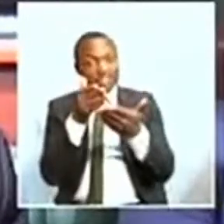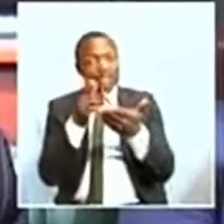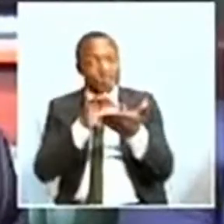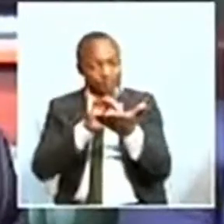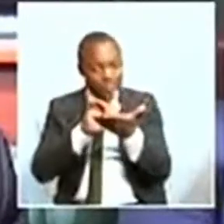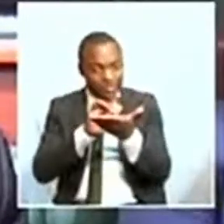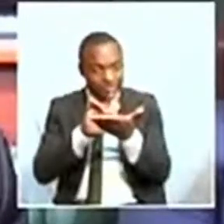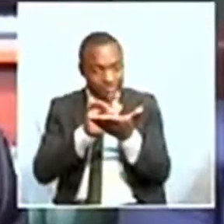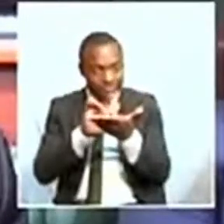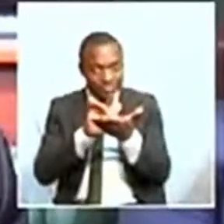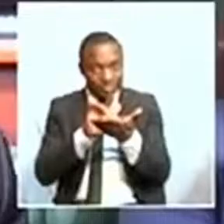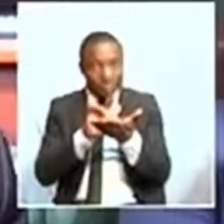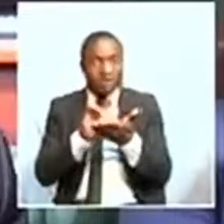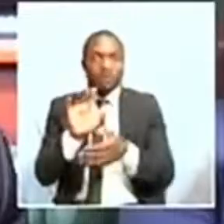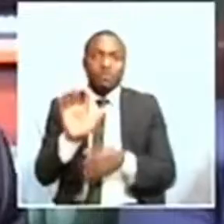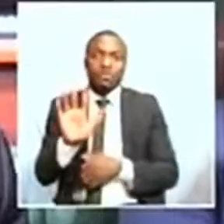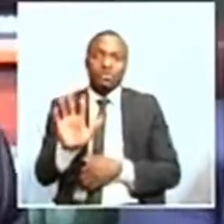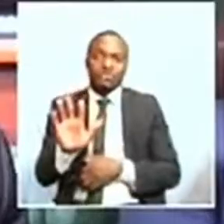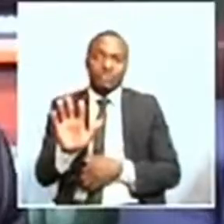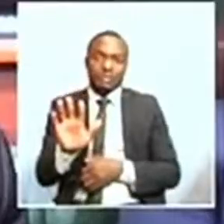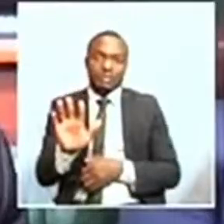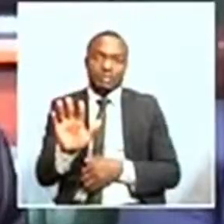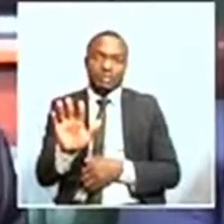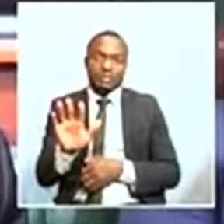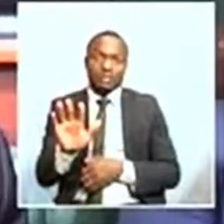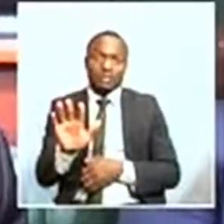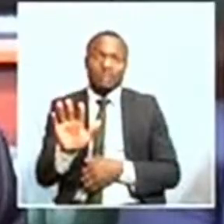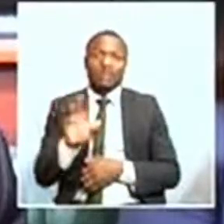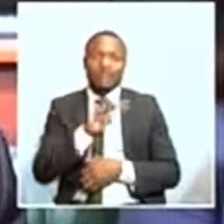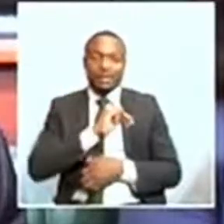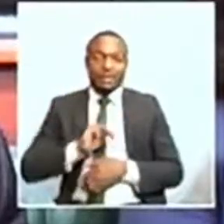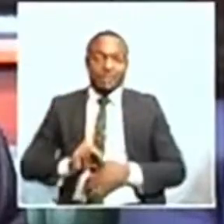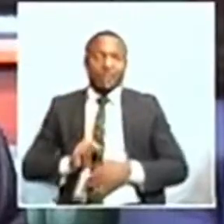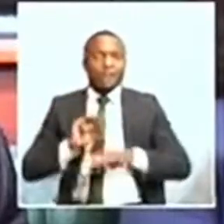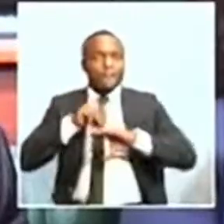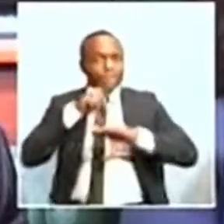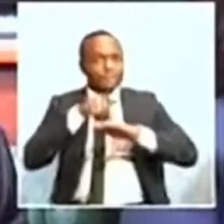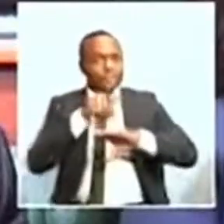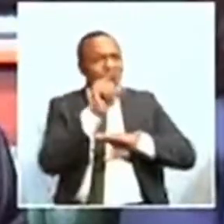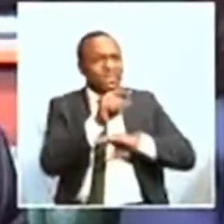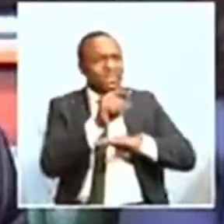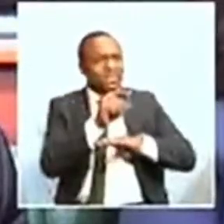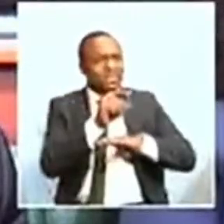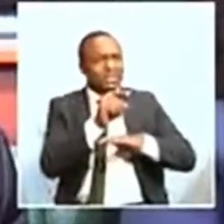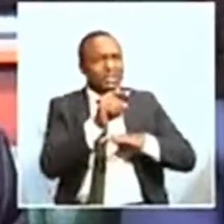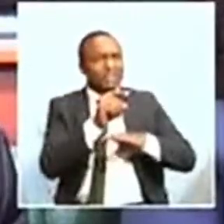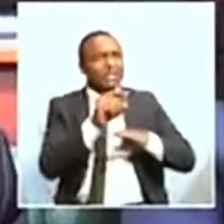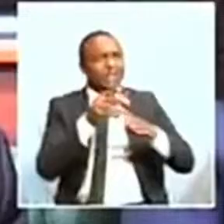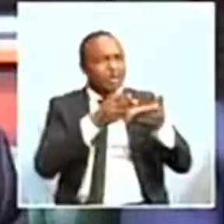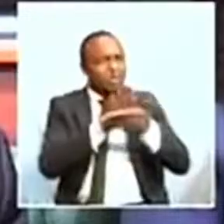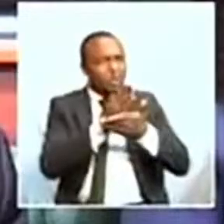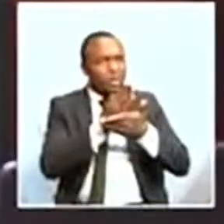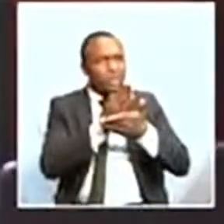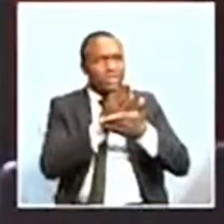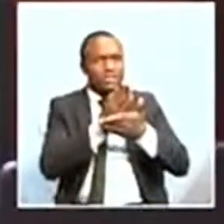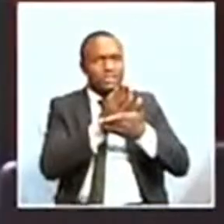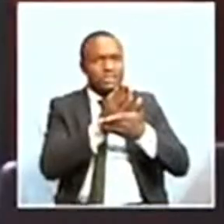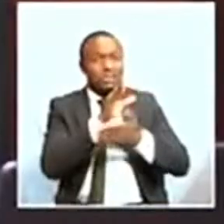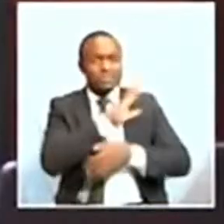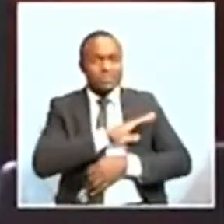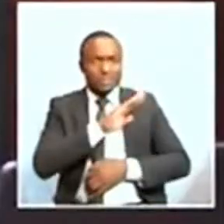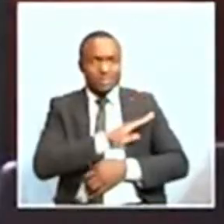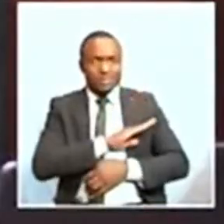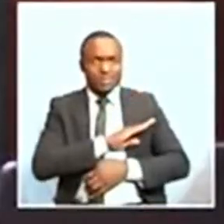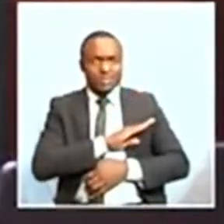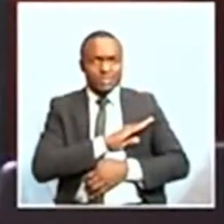for this disease? Oh, the Honorable Member from Pika. Is that the accepted manner of how you conduct yourself in the